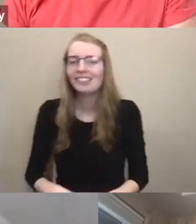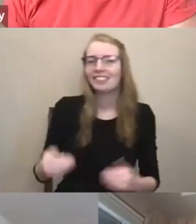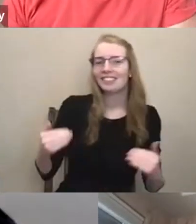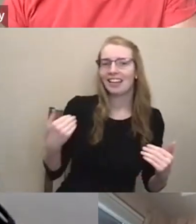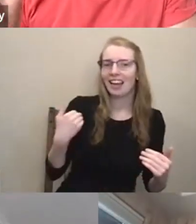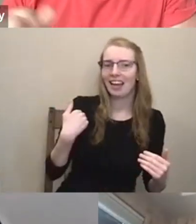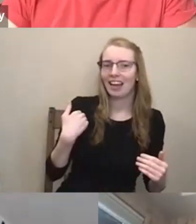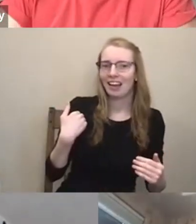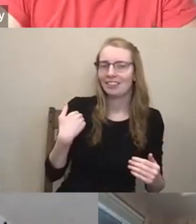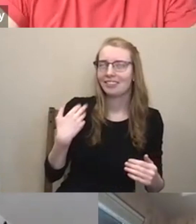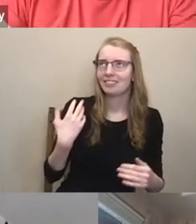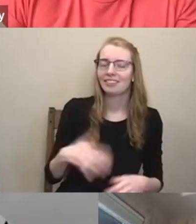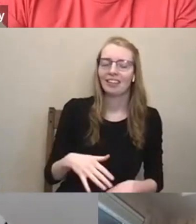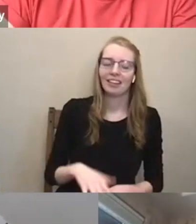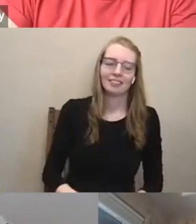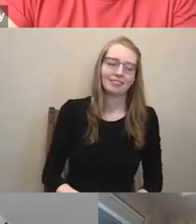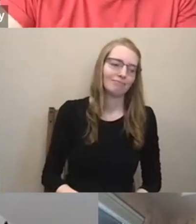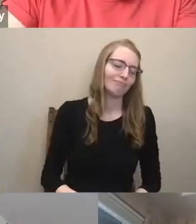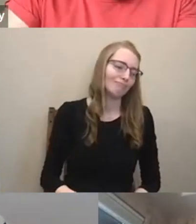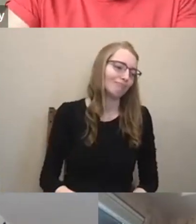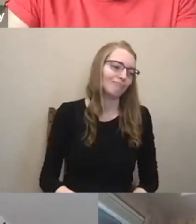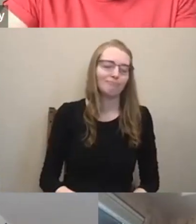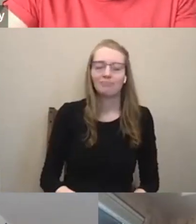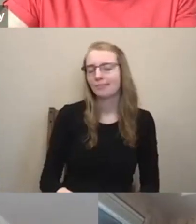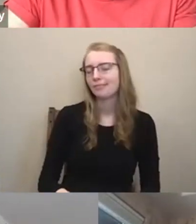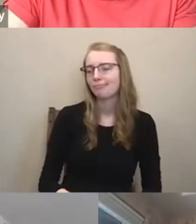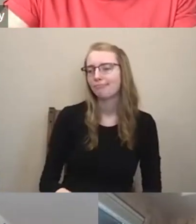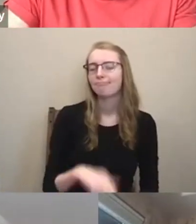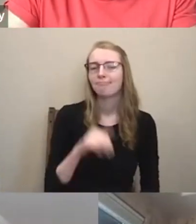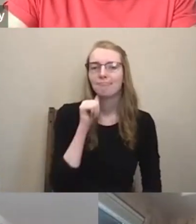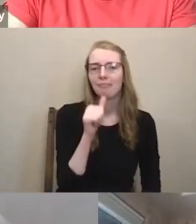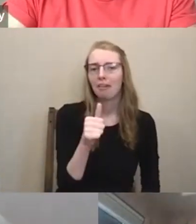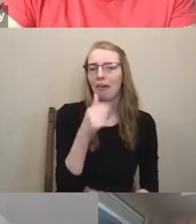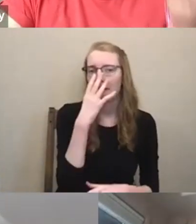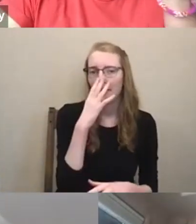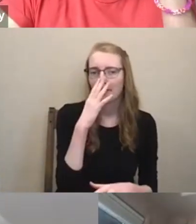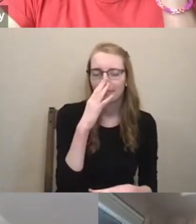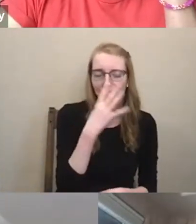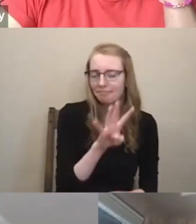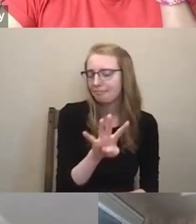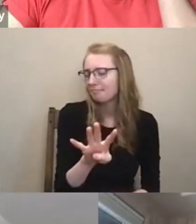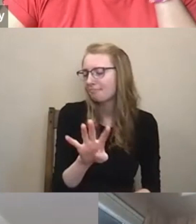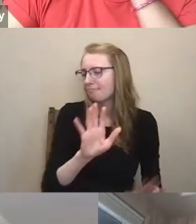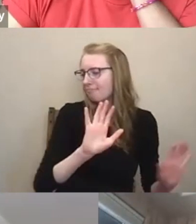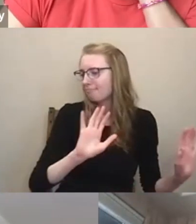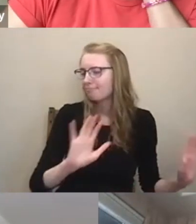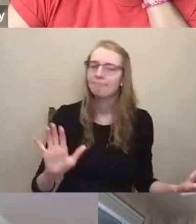of ennui, this dog. I've never seen anything like it. You would think that